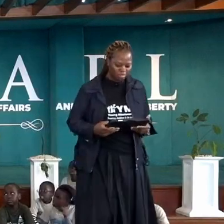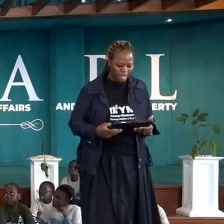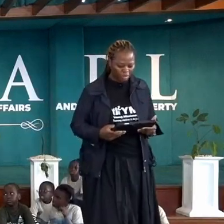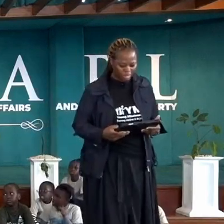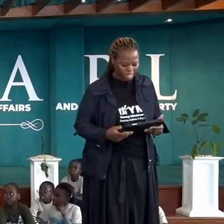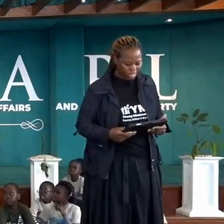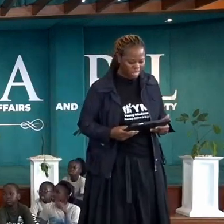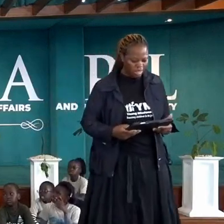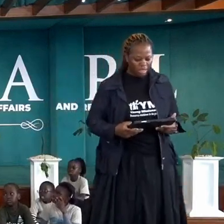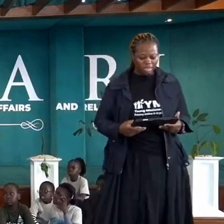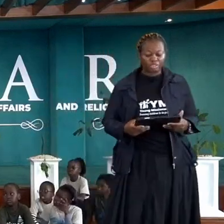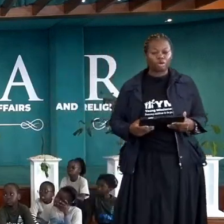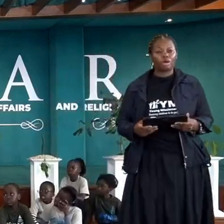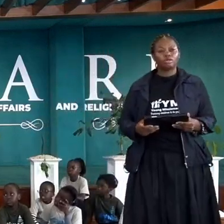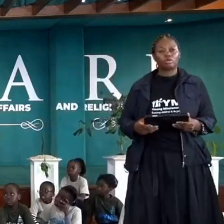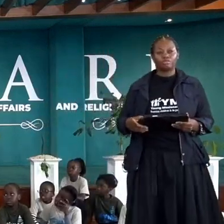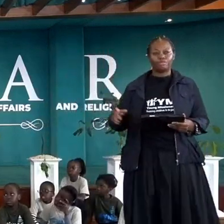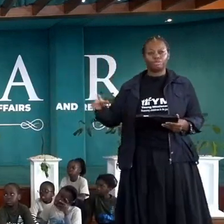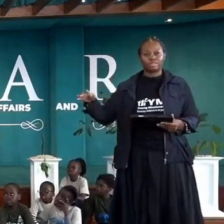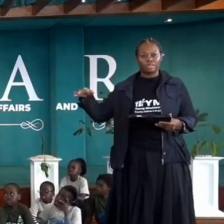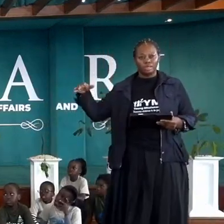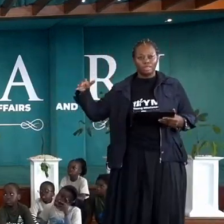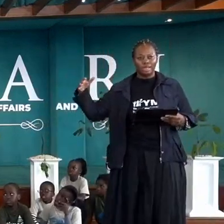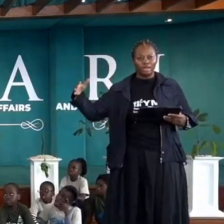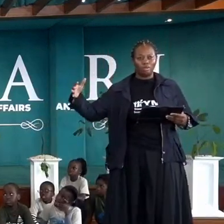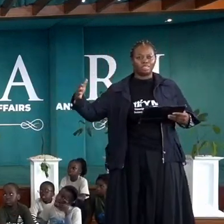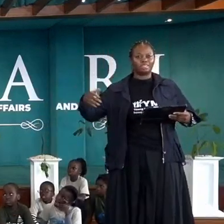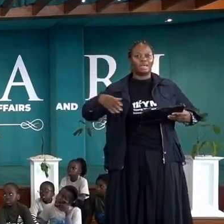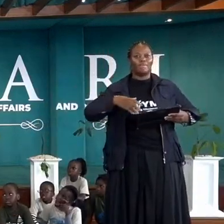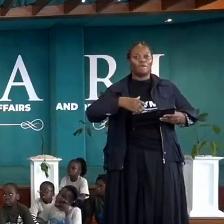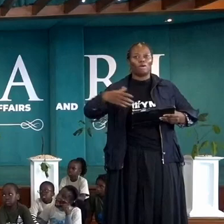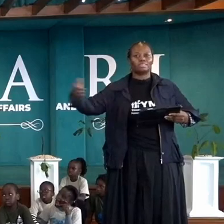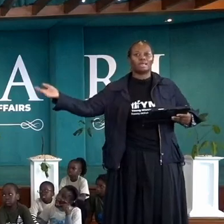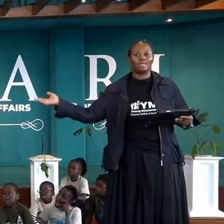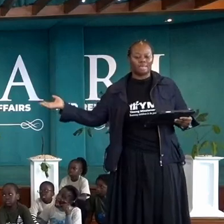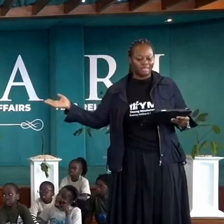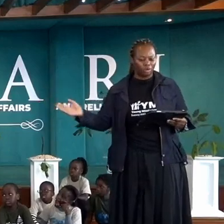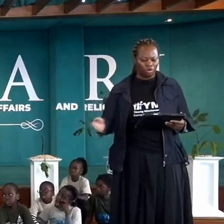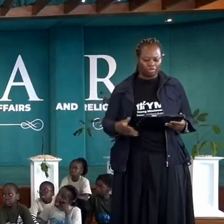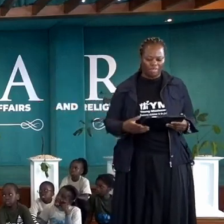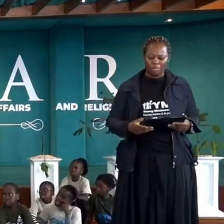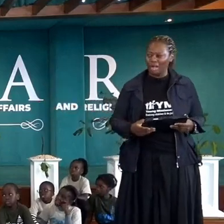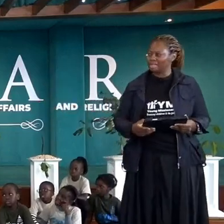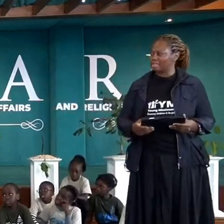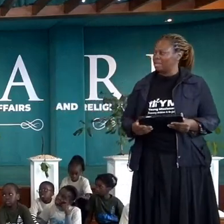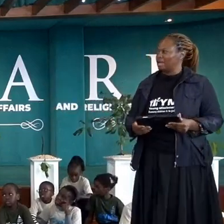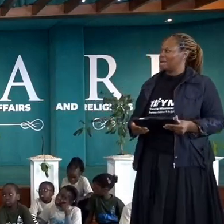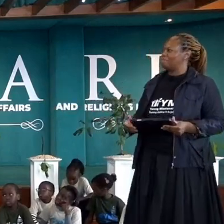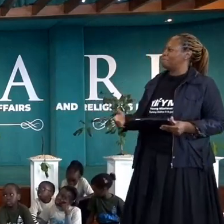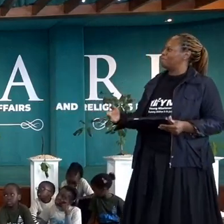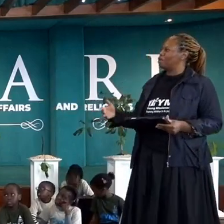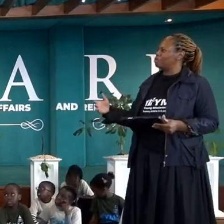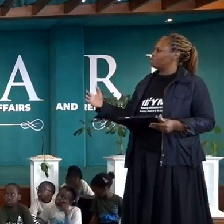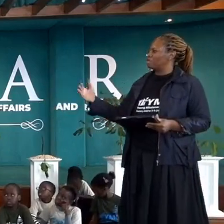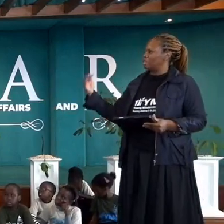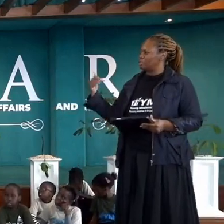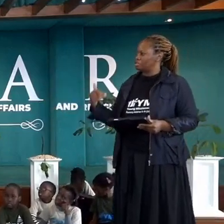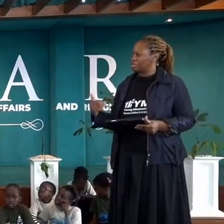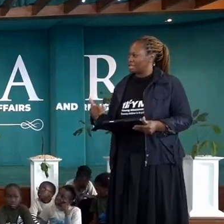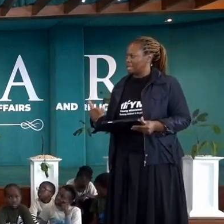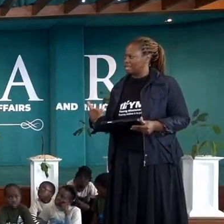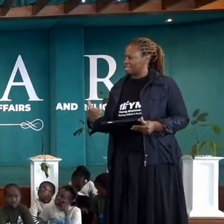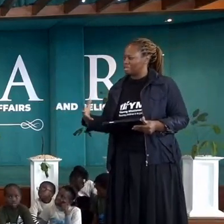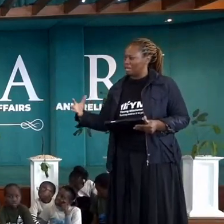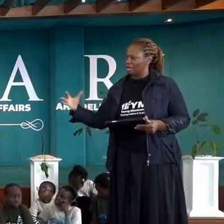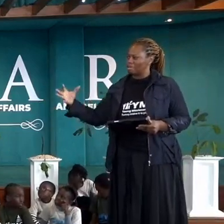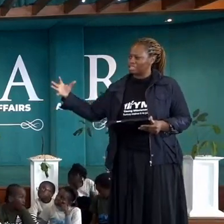all sorts of languages. And so God confused their languages, and they were scattered all over the world. And people who were